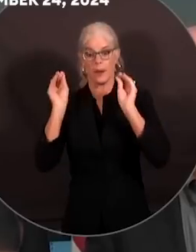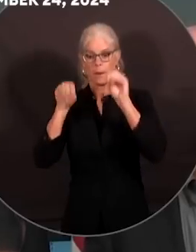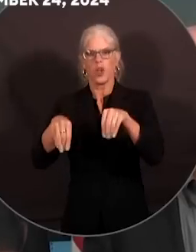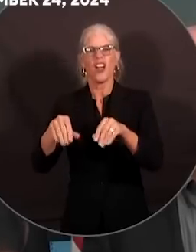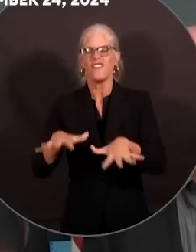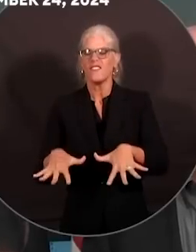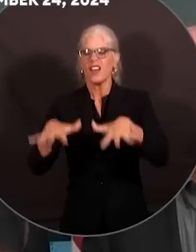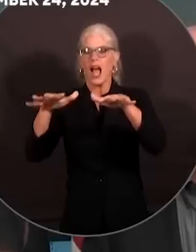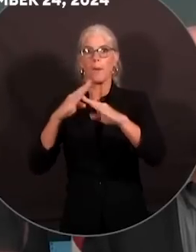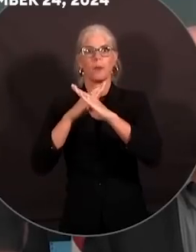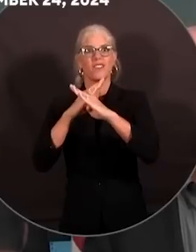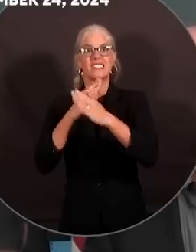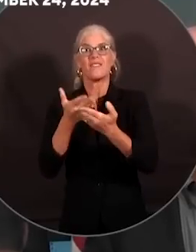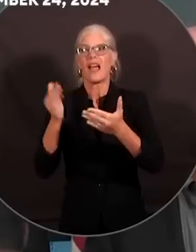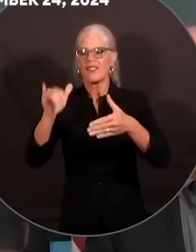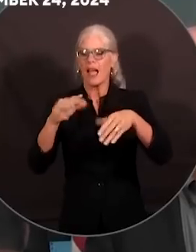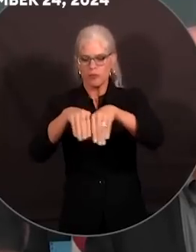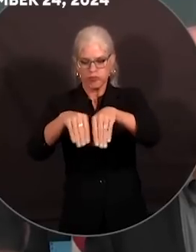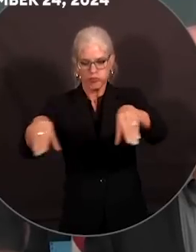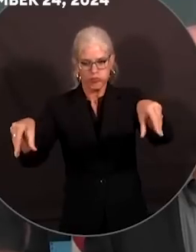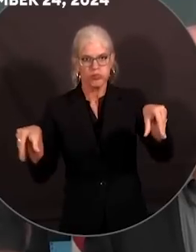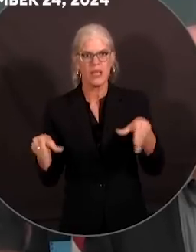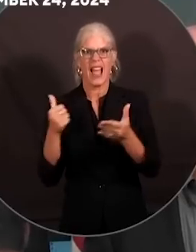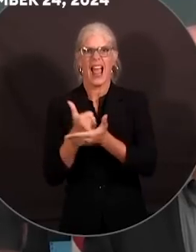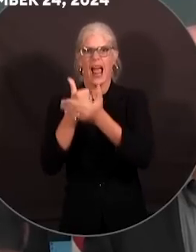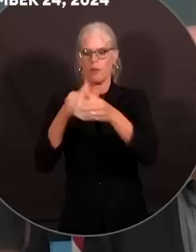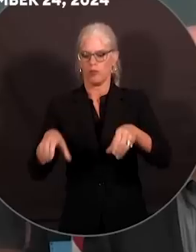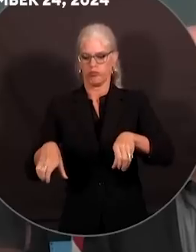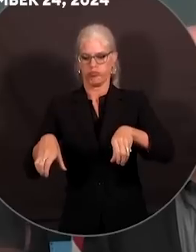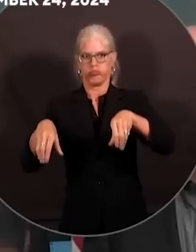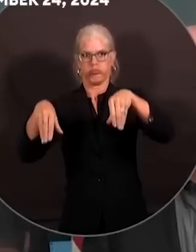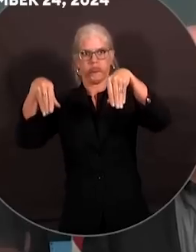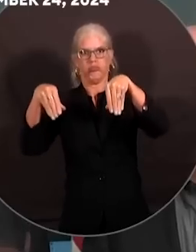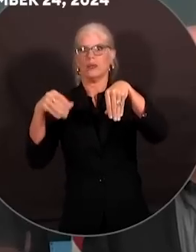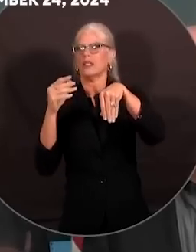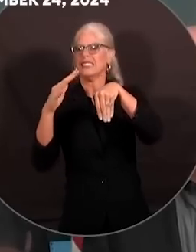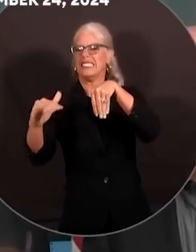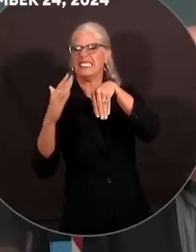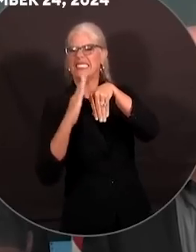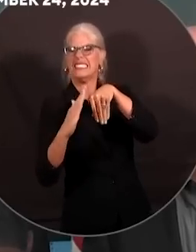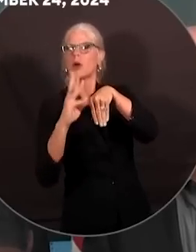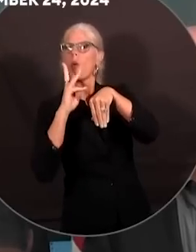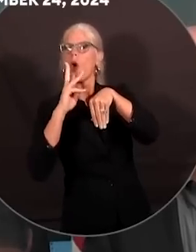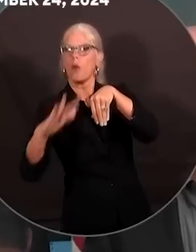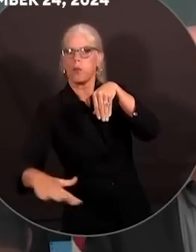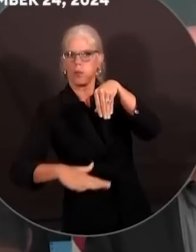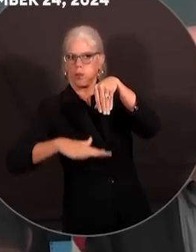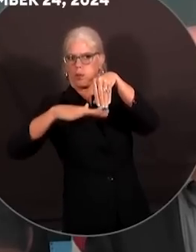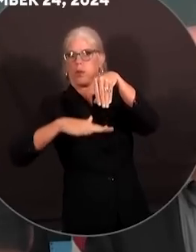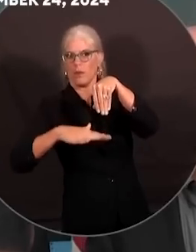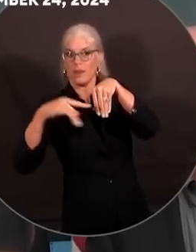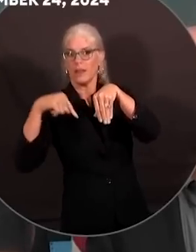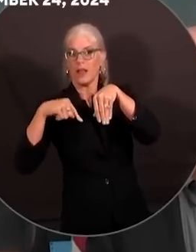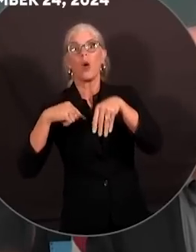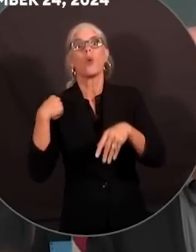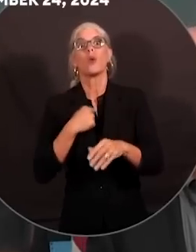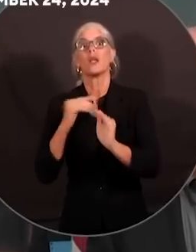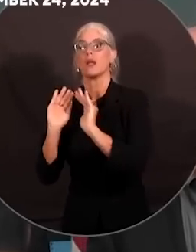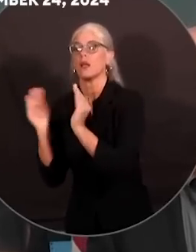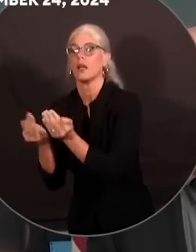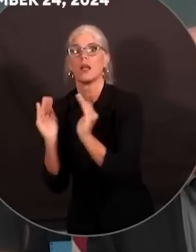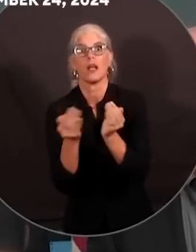all along the Gulf Coast for storm surge and flooding protection, particularly with the utility substations. So